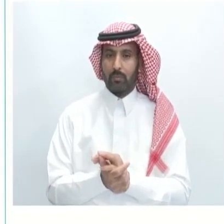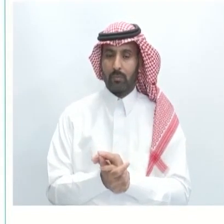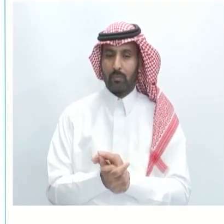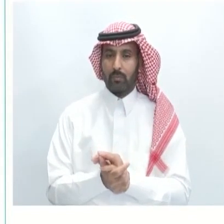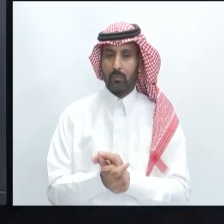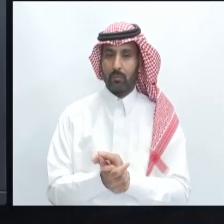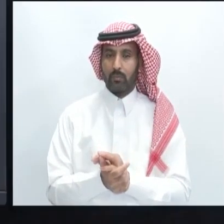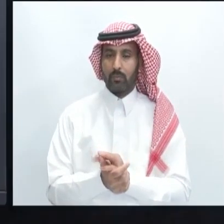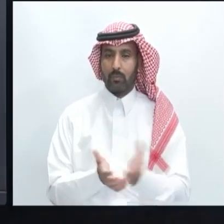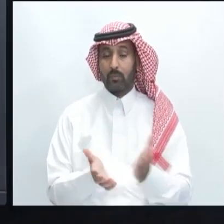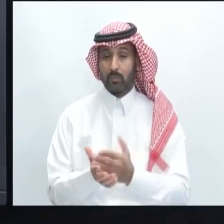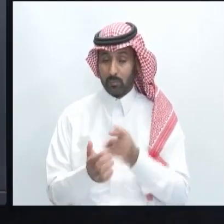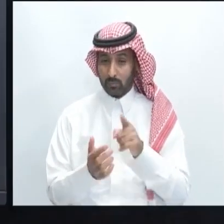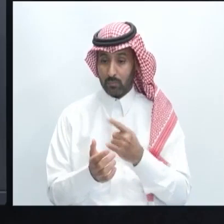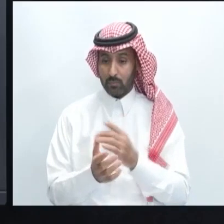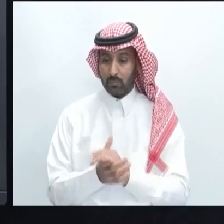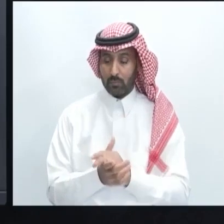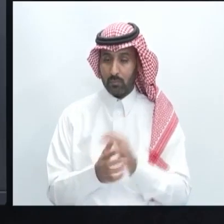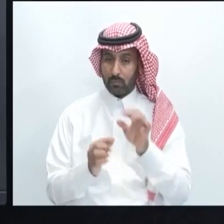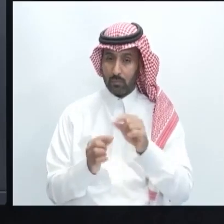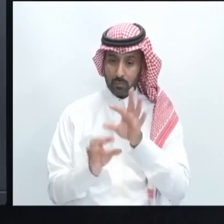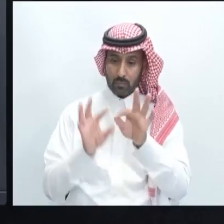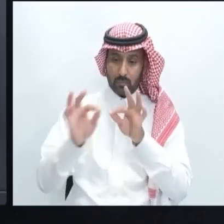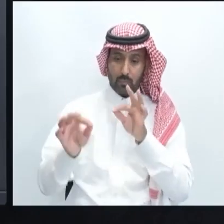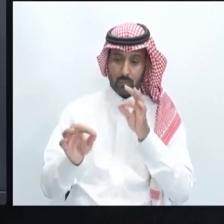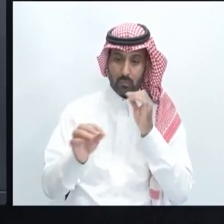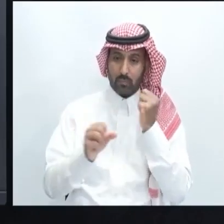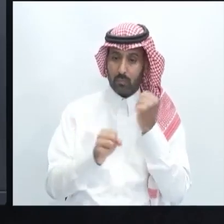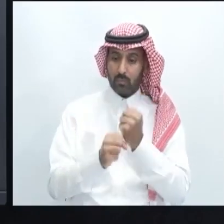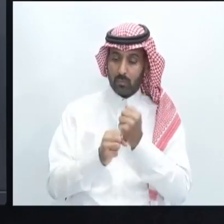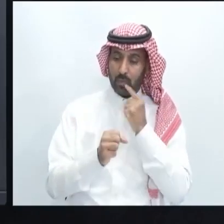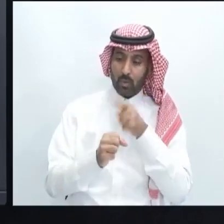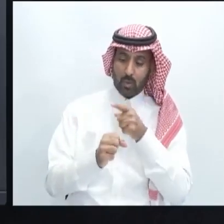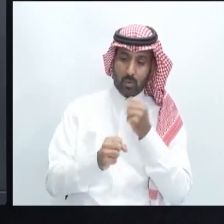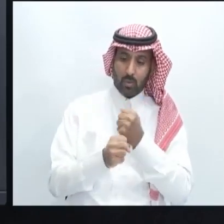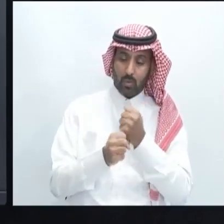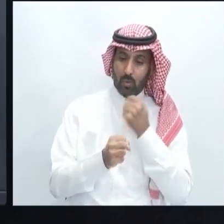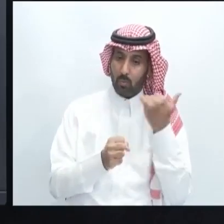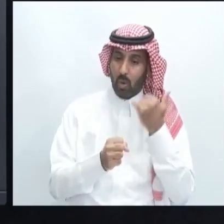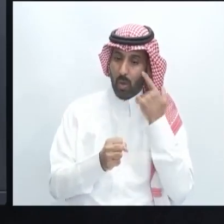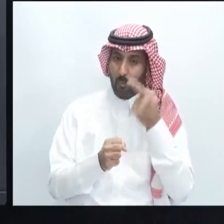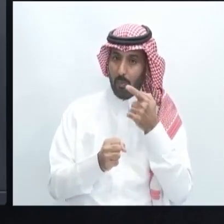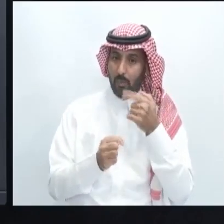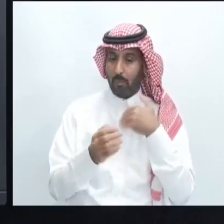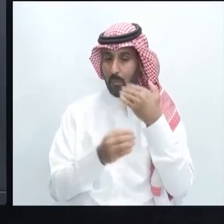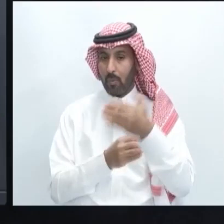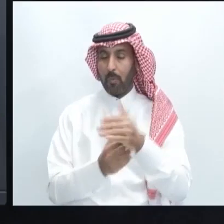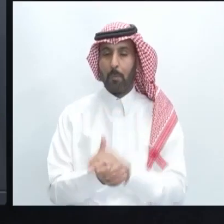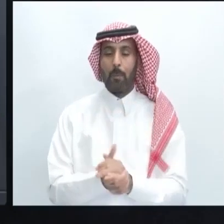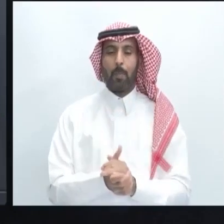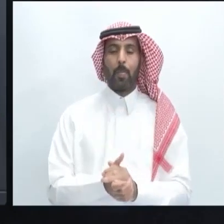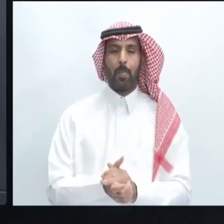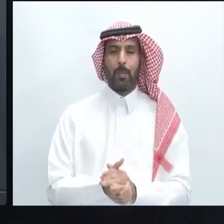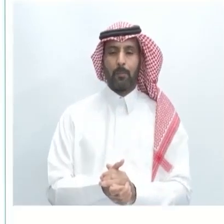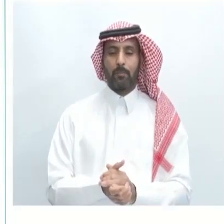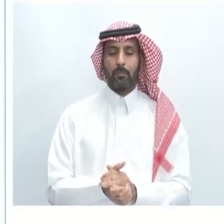So, of course, this is correct. To choose a job decision is one of the most important decisions that you will make in